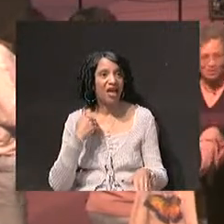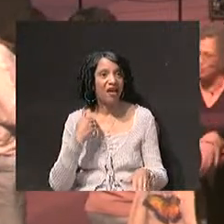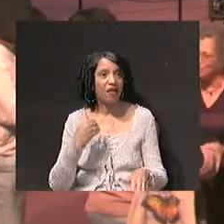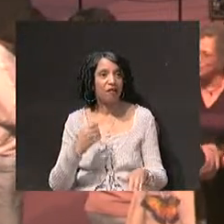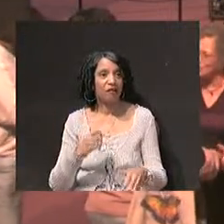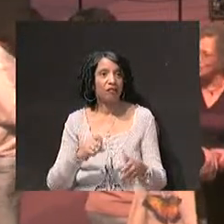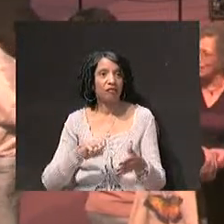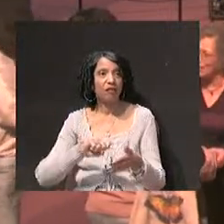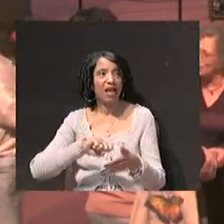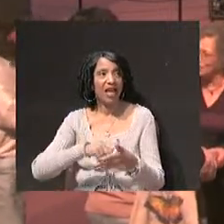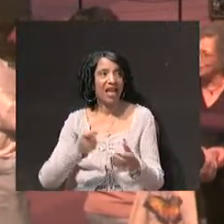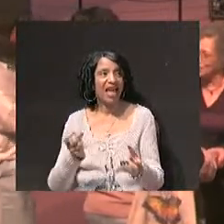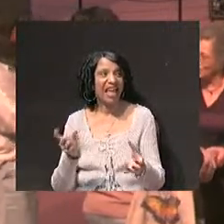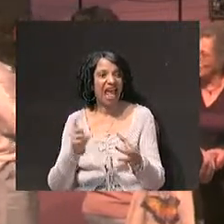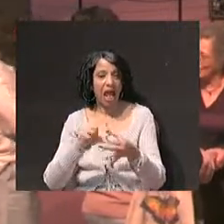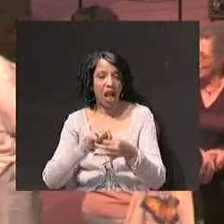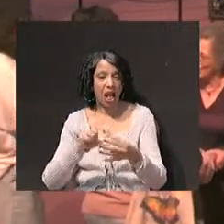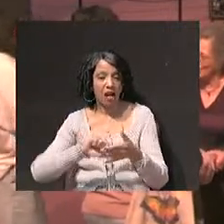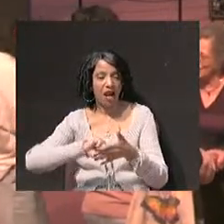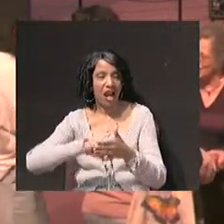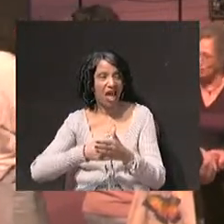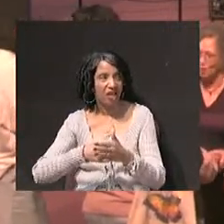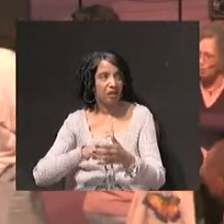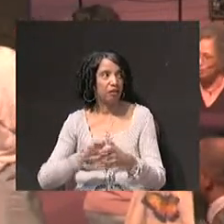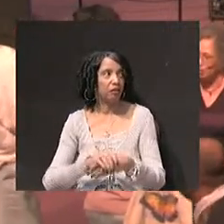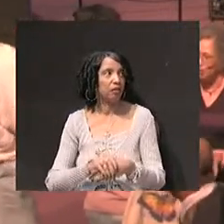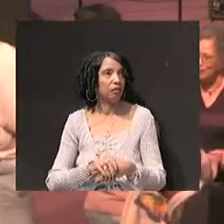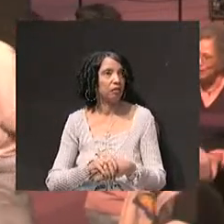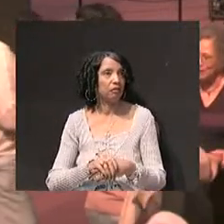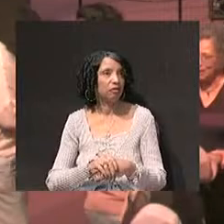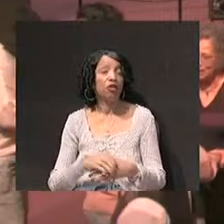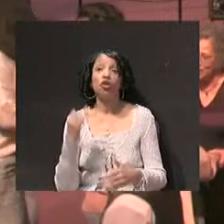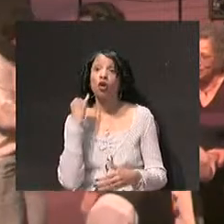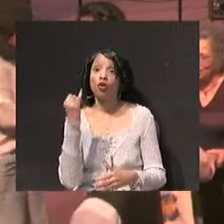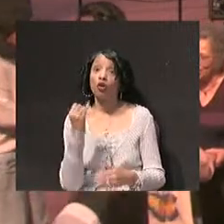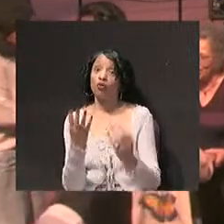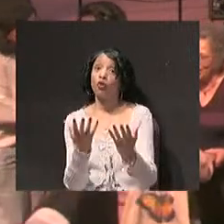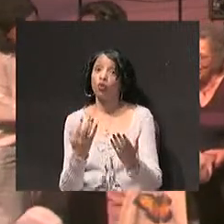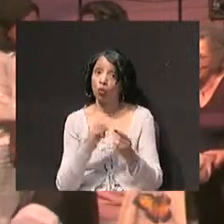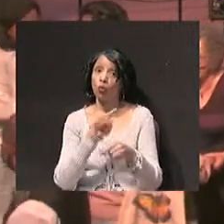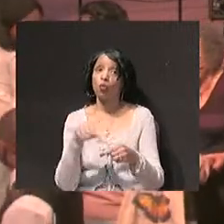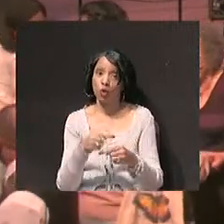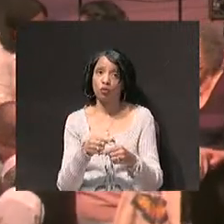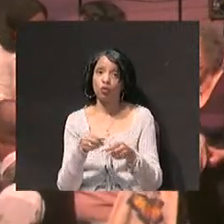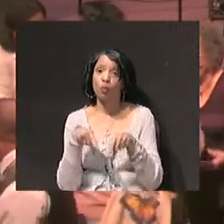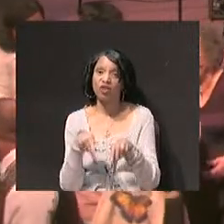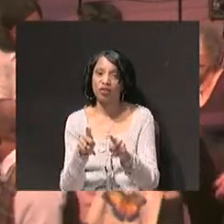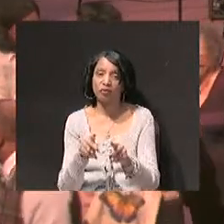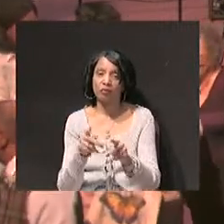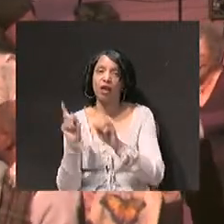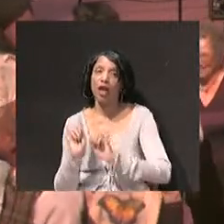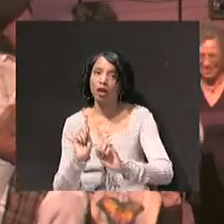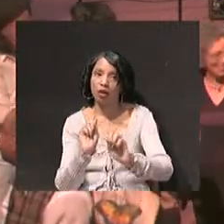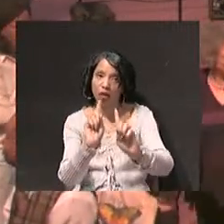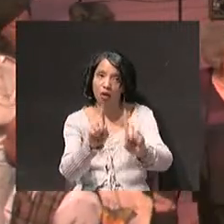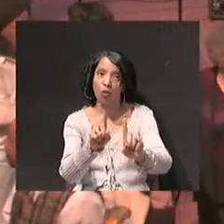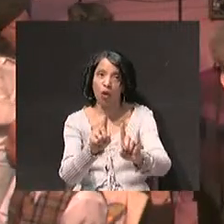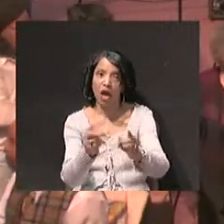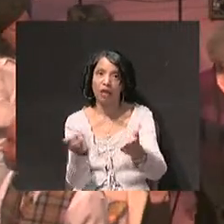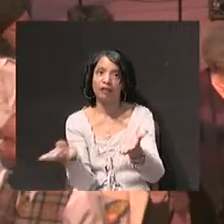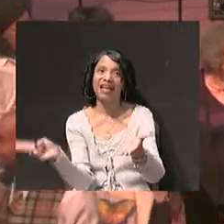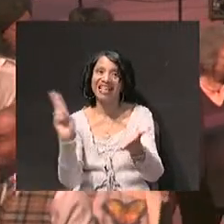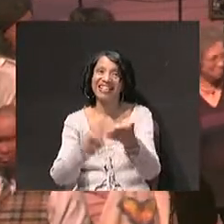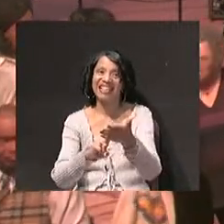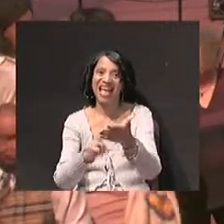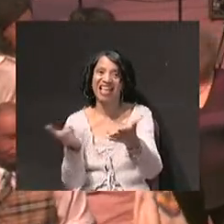slip from a guardian. So we ask you to go out there in the concourse to sign up for this lock-in. Also, they're taking sign-ups